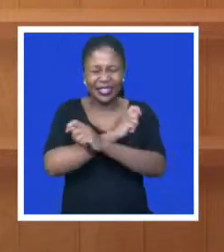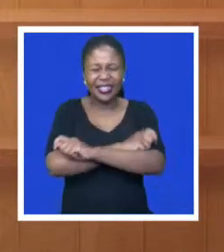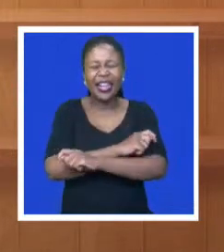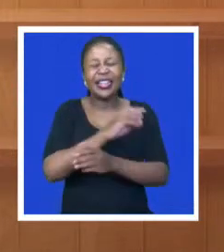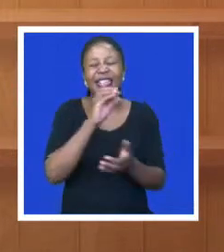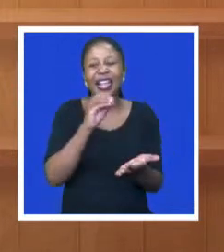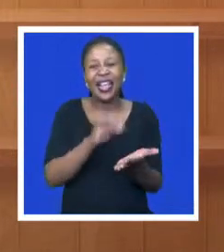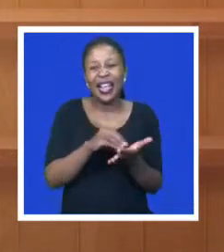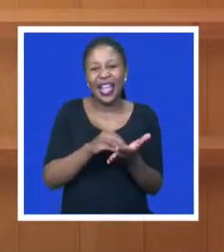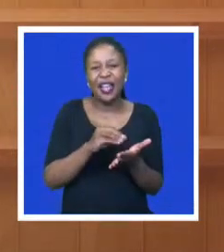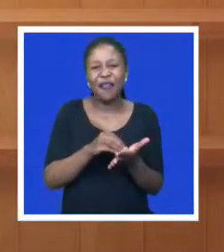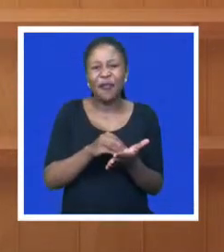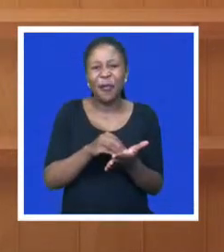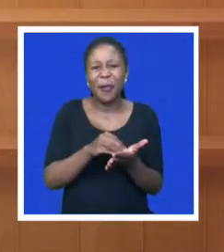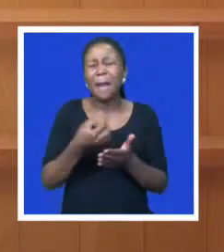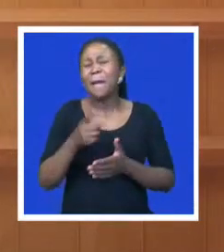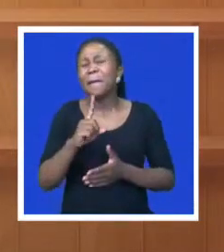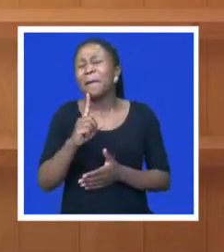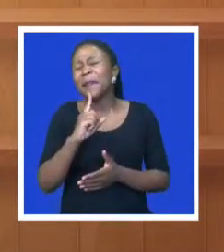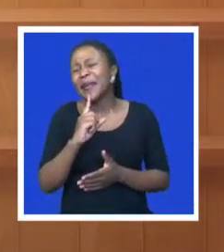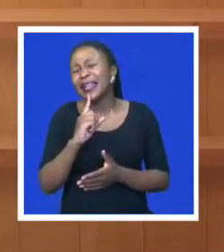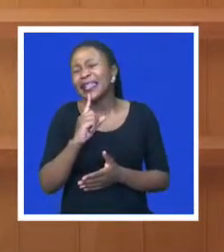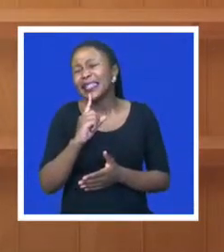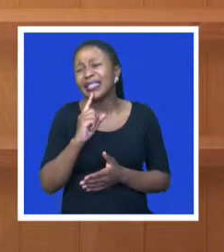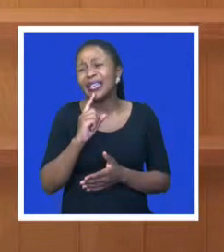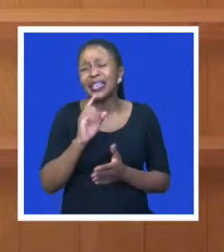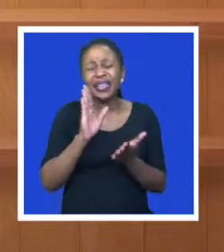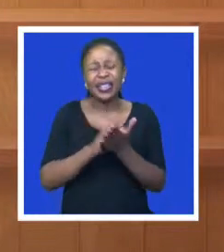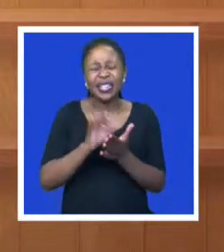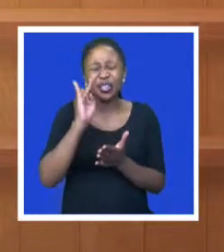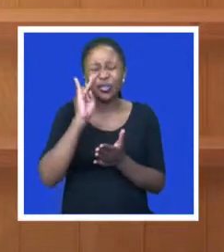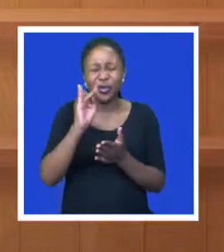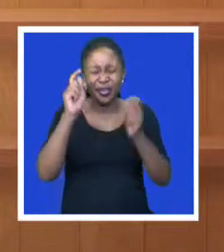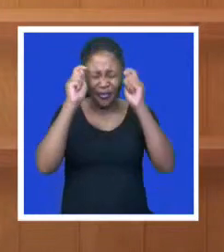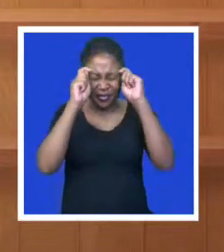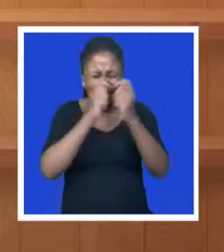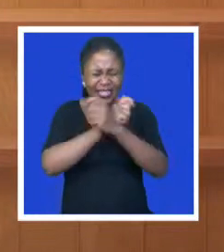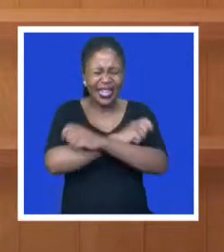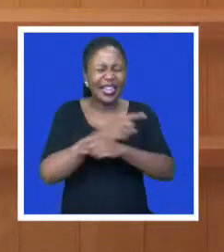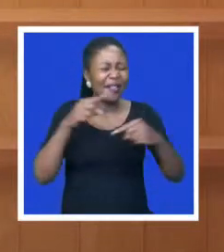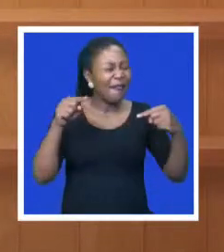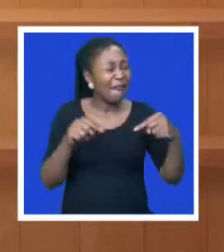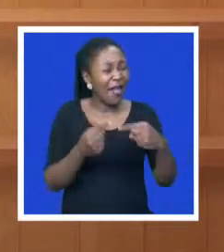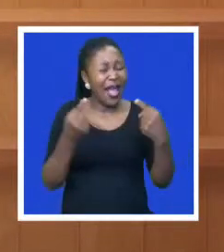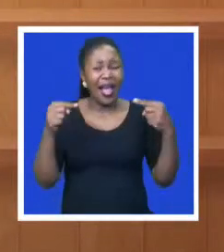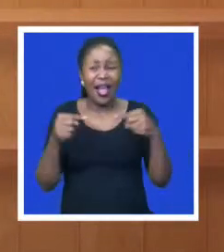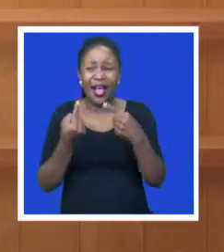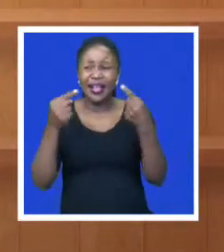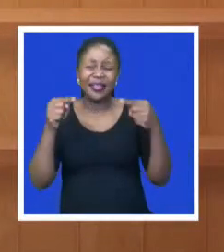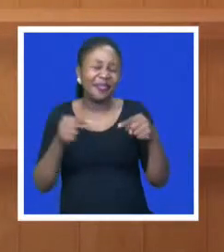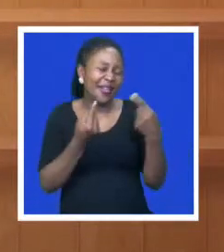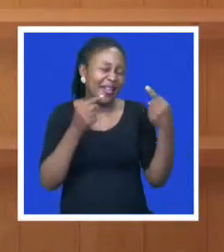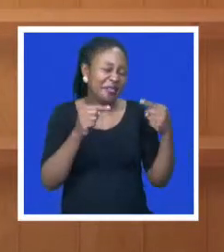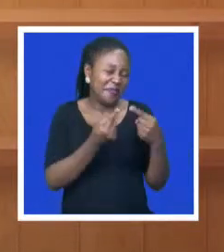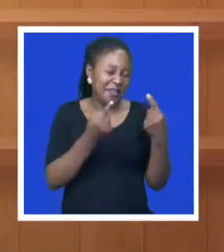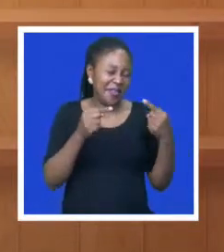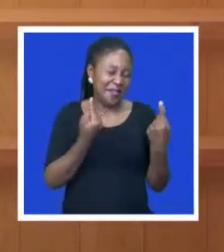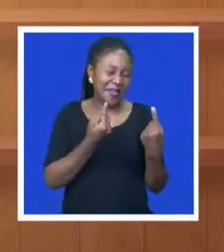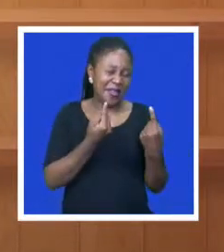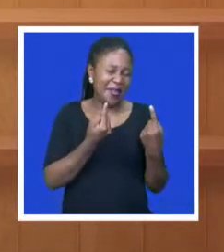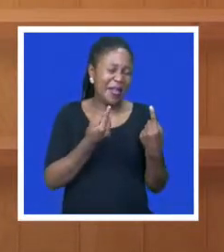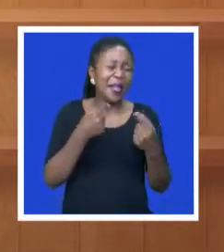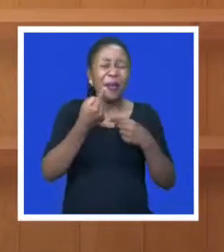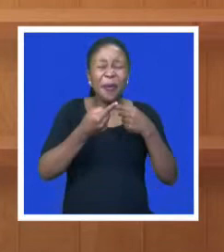were always fighting, and they were scoundrels. Again, God kept his promises. Then